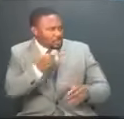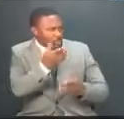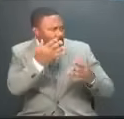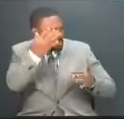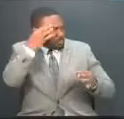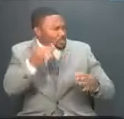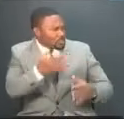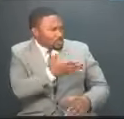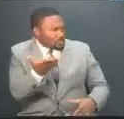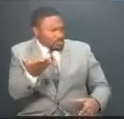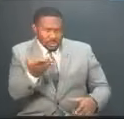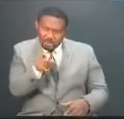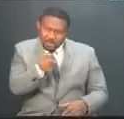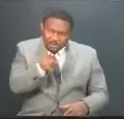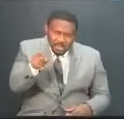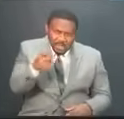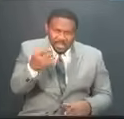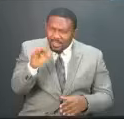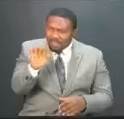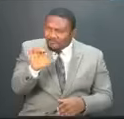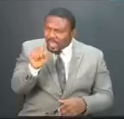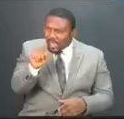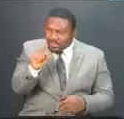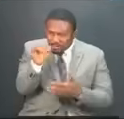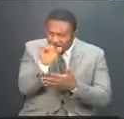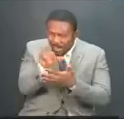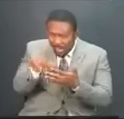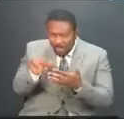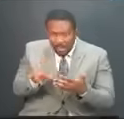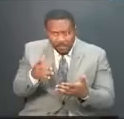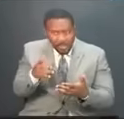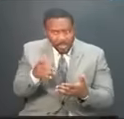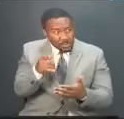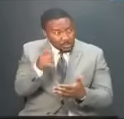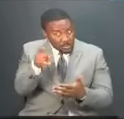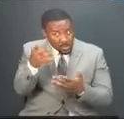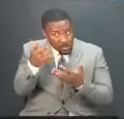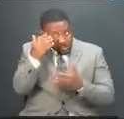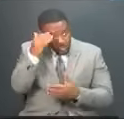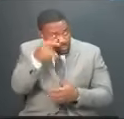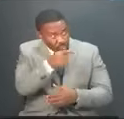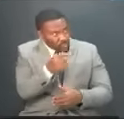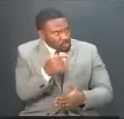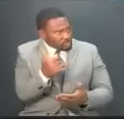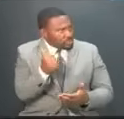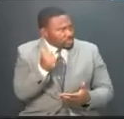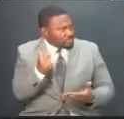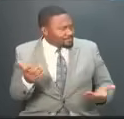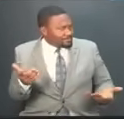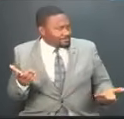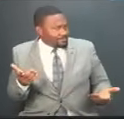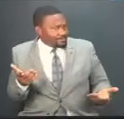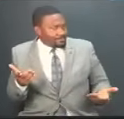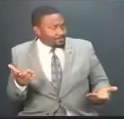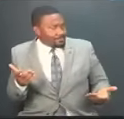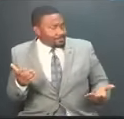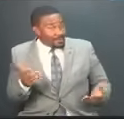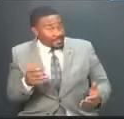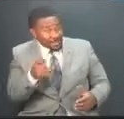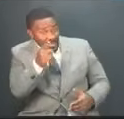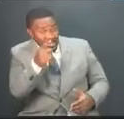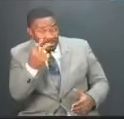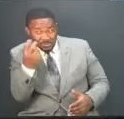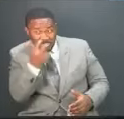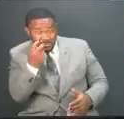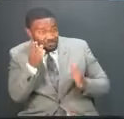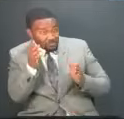you don't want Ghanaians to know the facts on the basis that you are fighting for justice. How will the Speaker rule if the Speaker